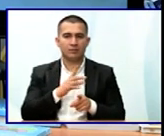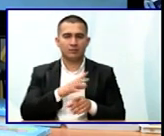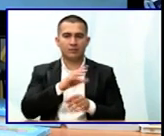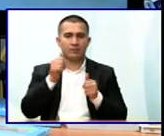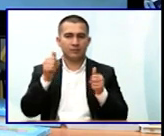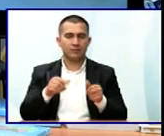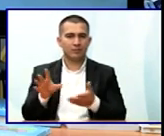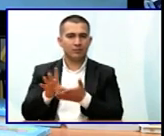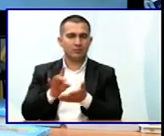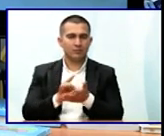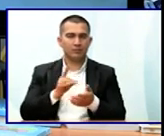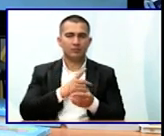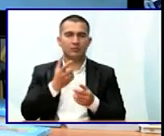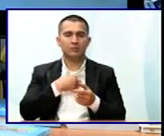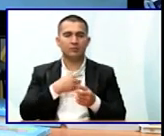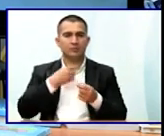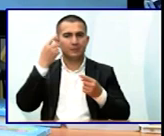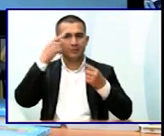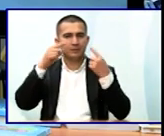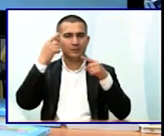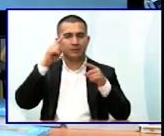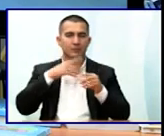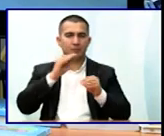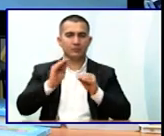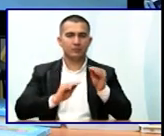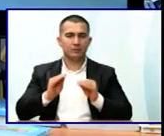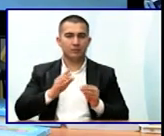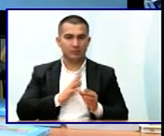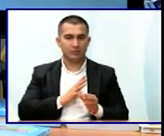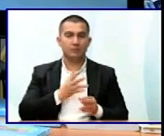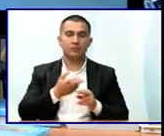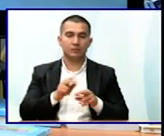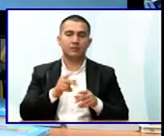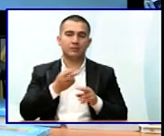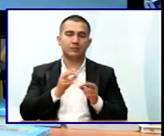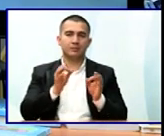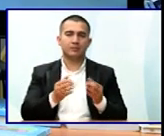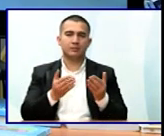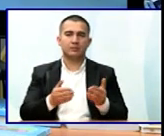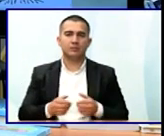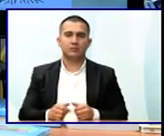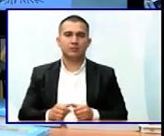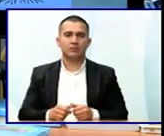boshqa o'simlik bo'lib, u shu usulda ko'paysa ham to'g'ri deb hisoblaymiz.